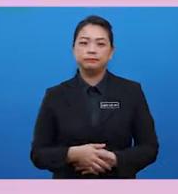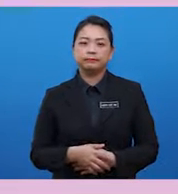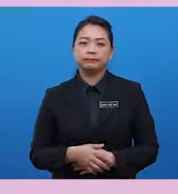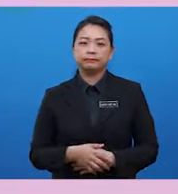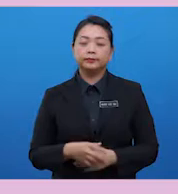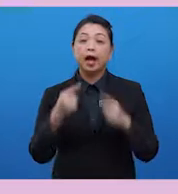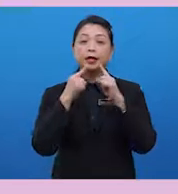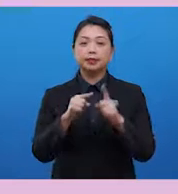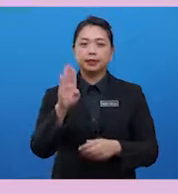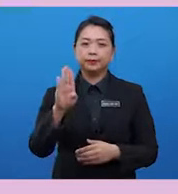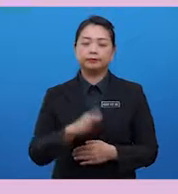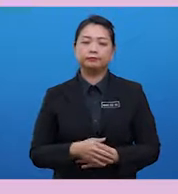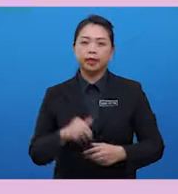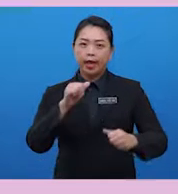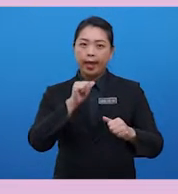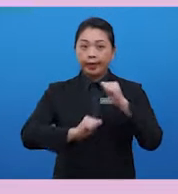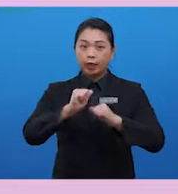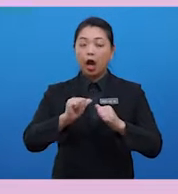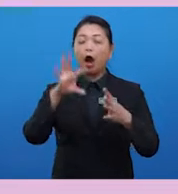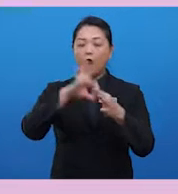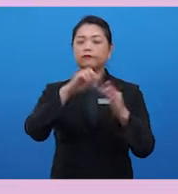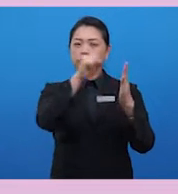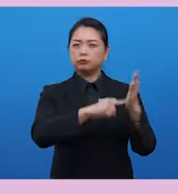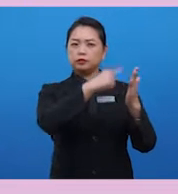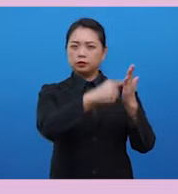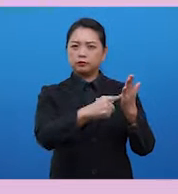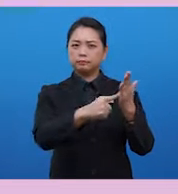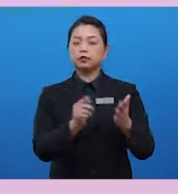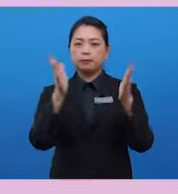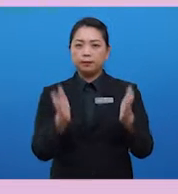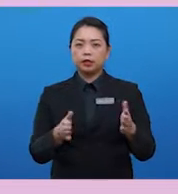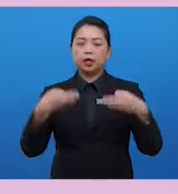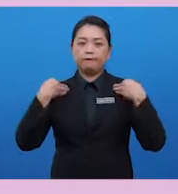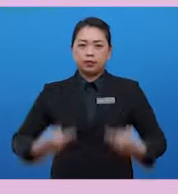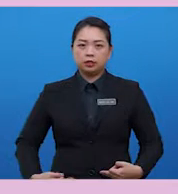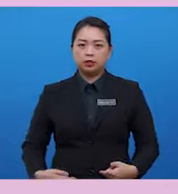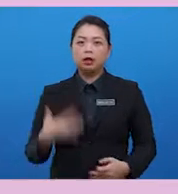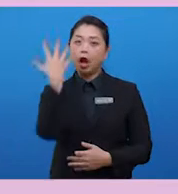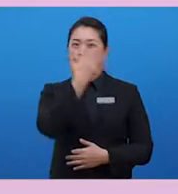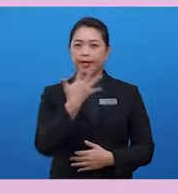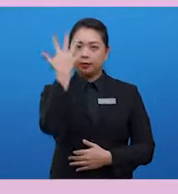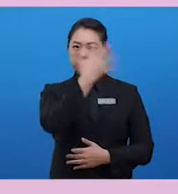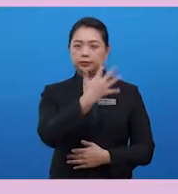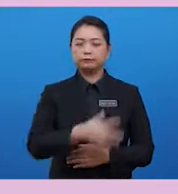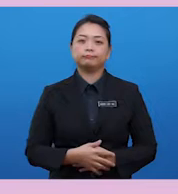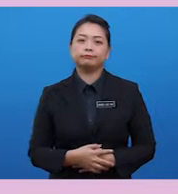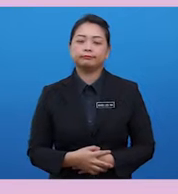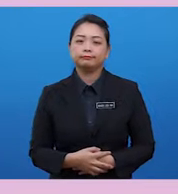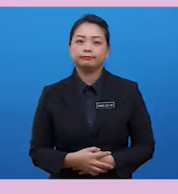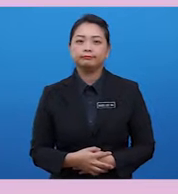Yes, the answer is B. It is the act of criticizing a person's physical